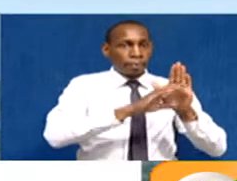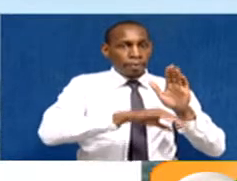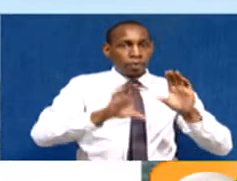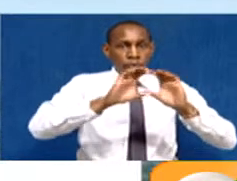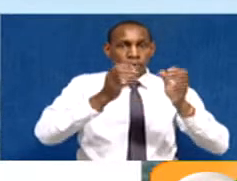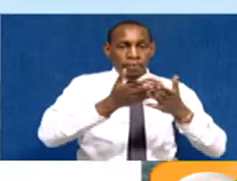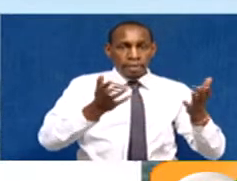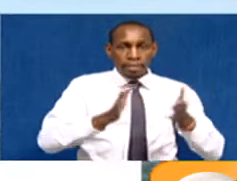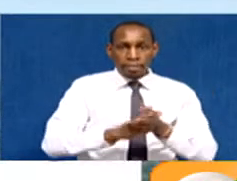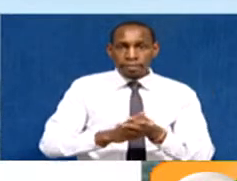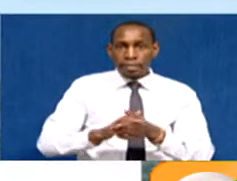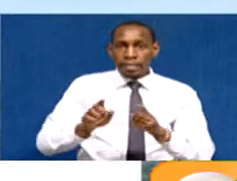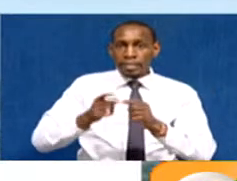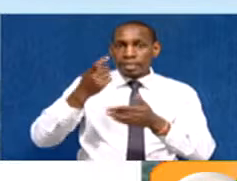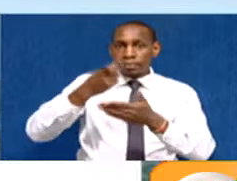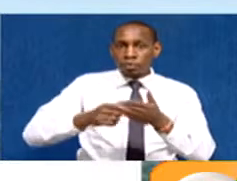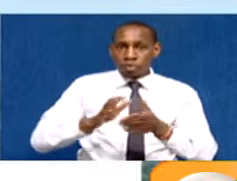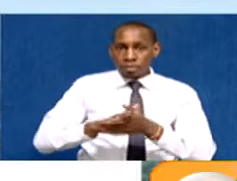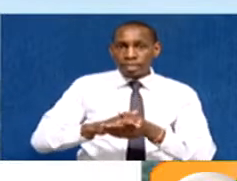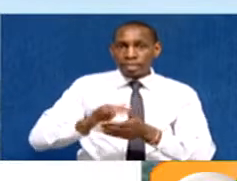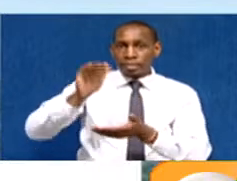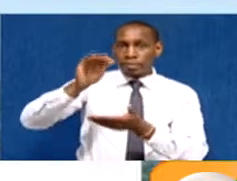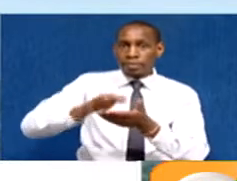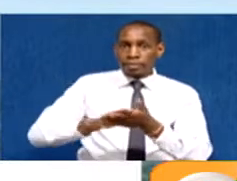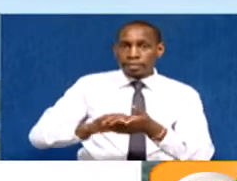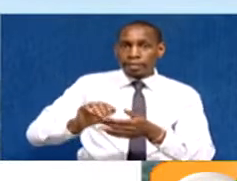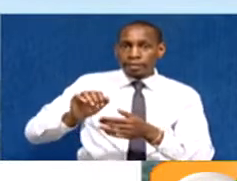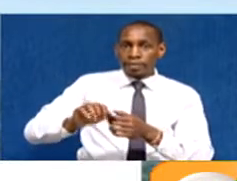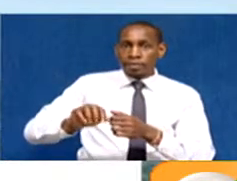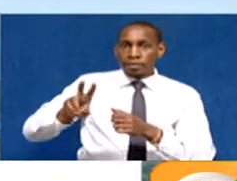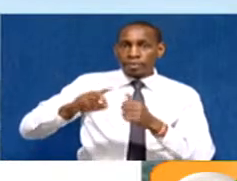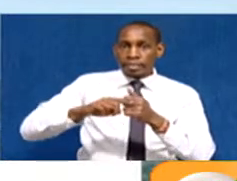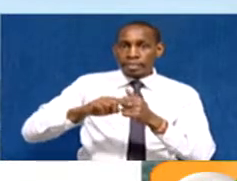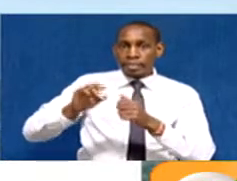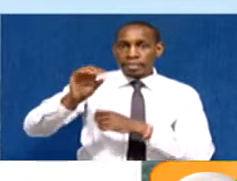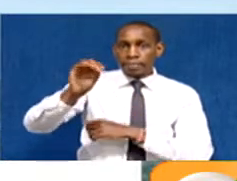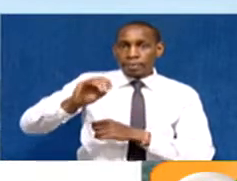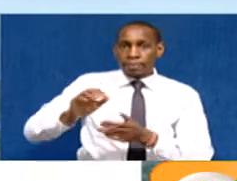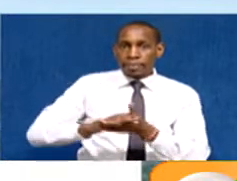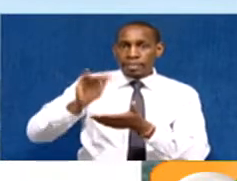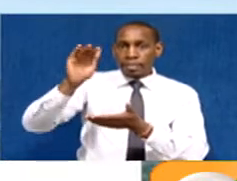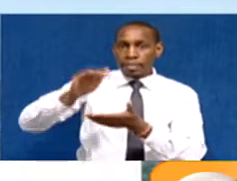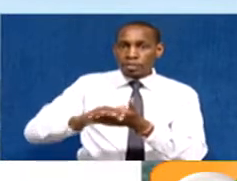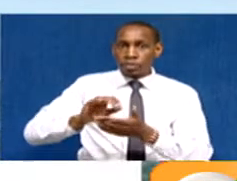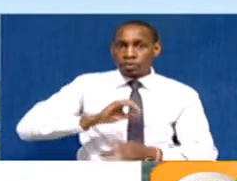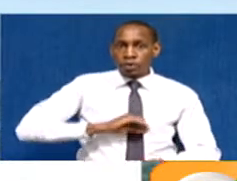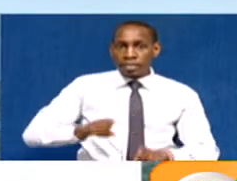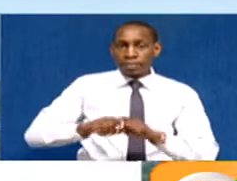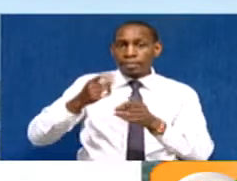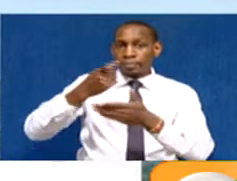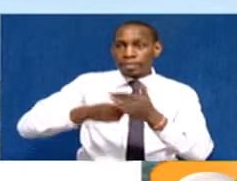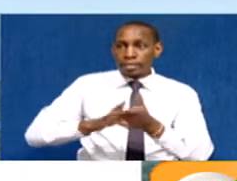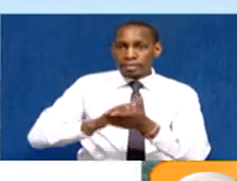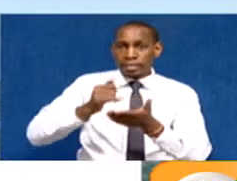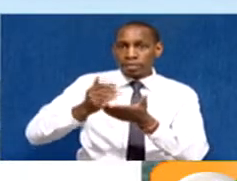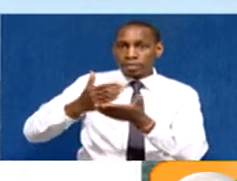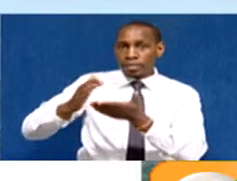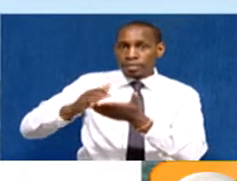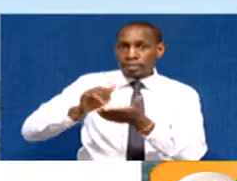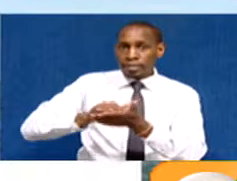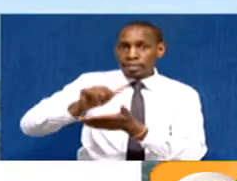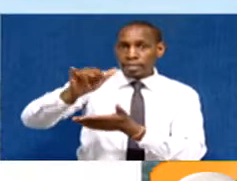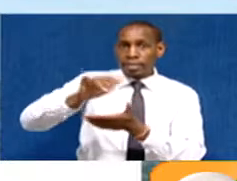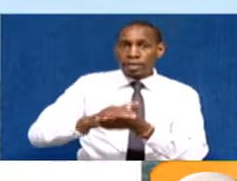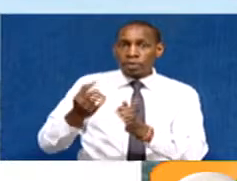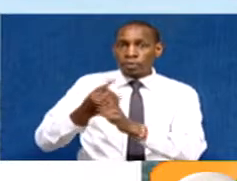world. Fixed costs also reduced by 26.5% due to reduced fleet ownership and costs, which include leasing out of